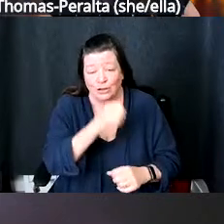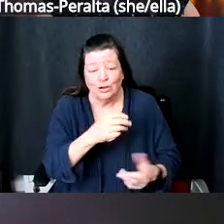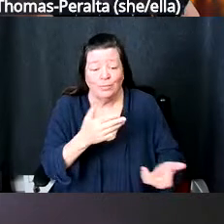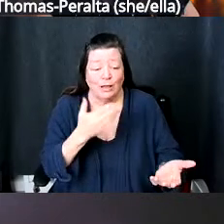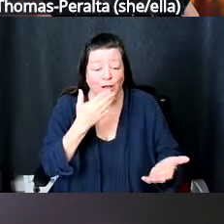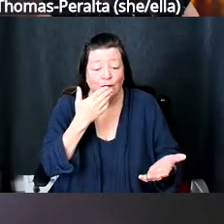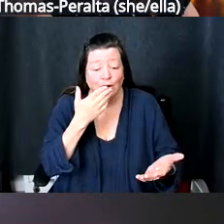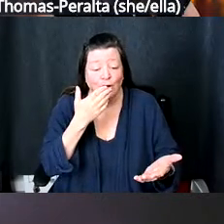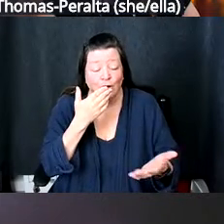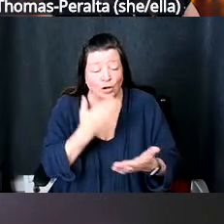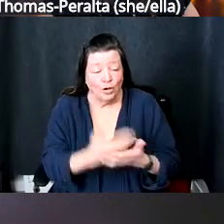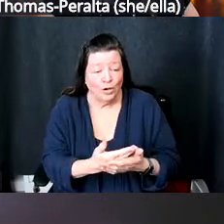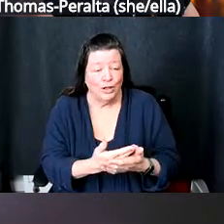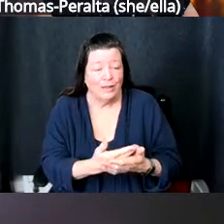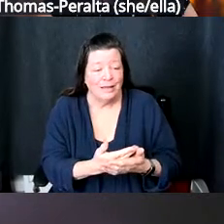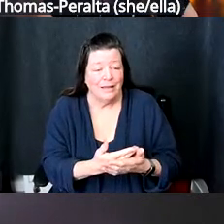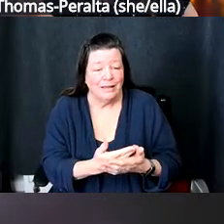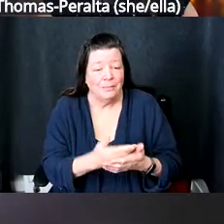think that this,